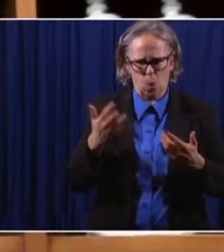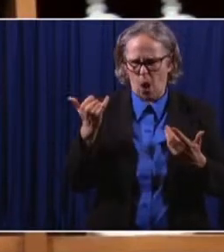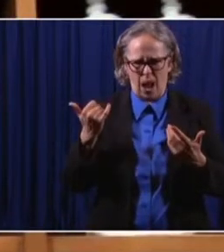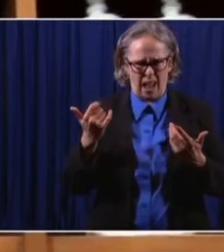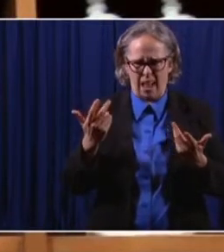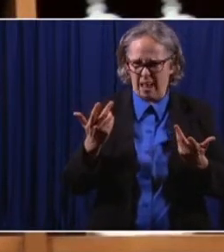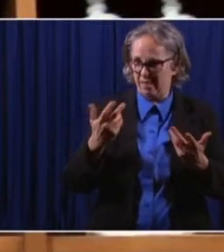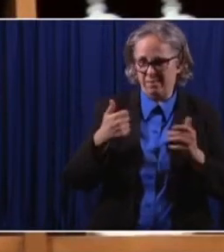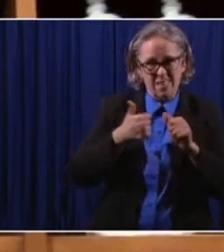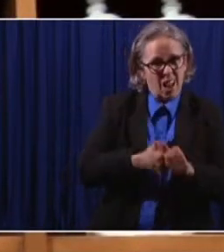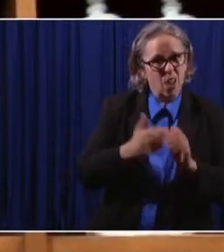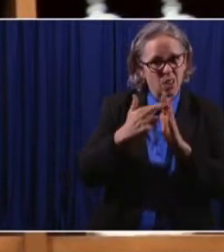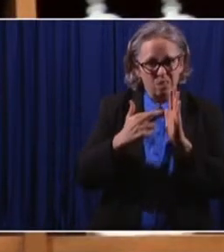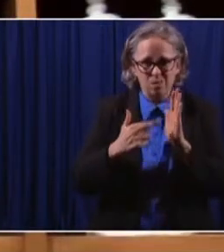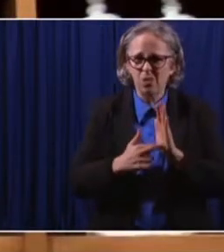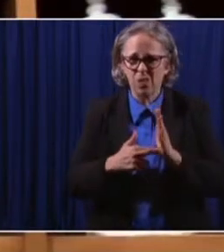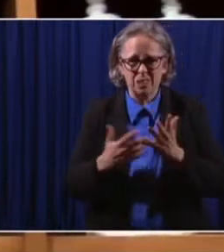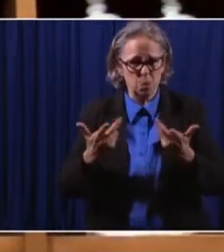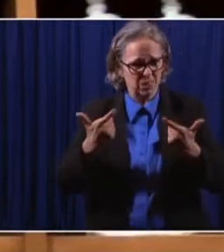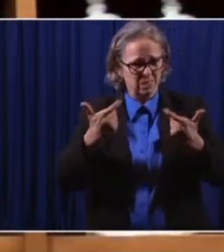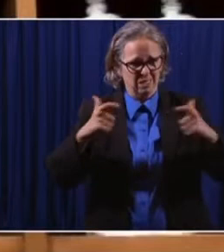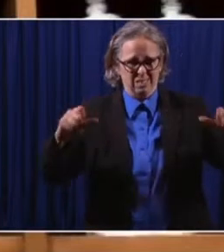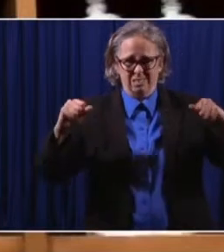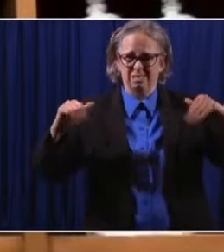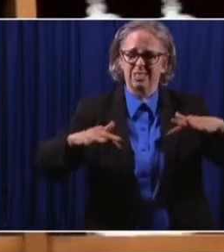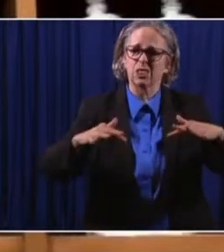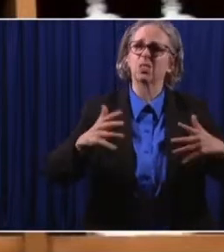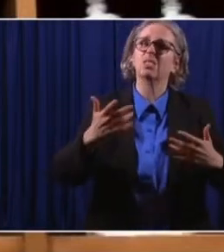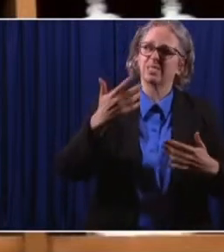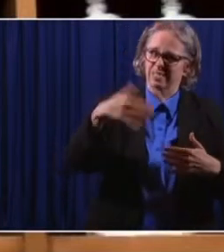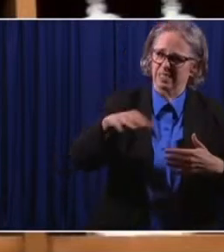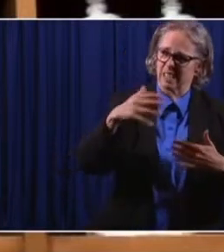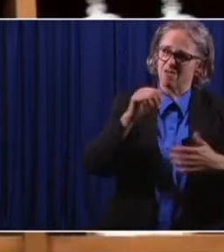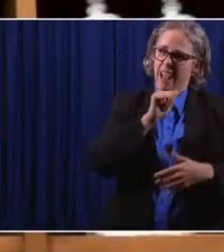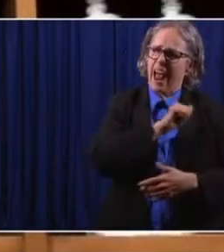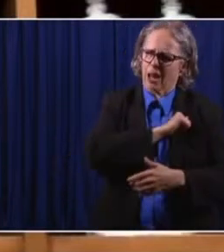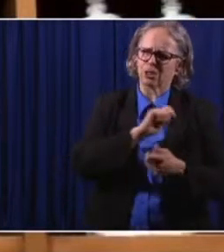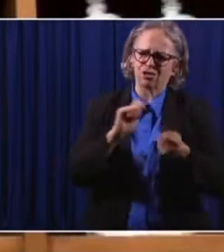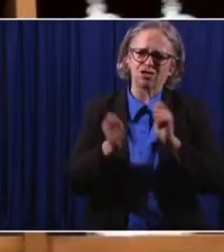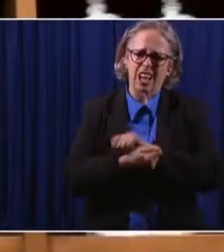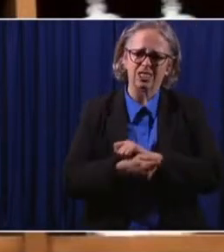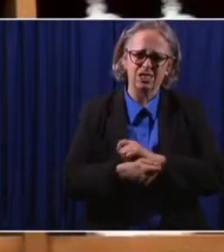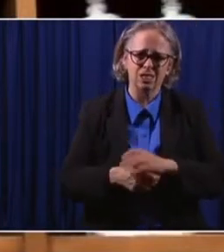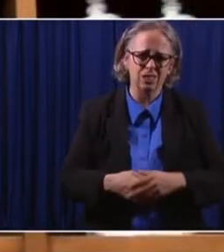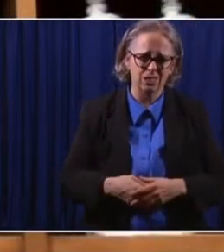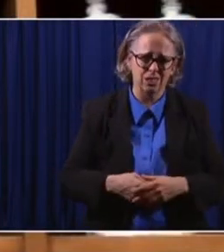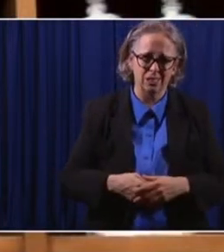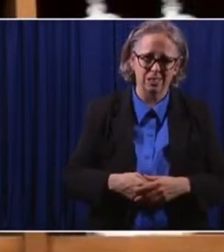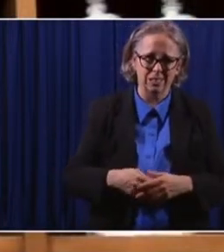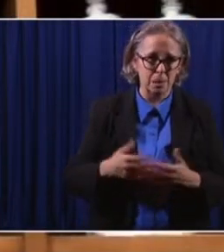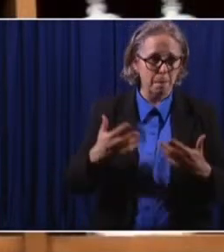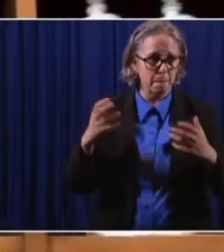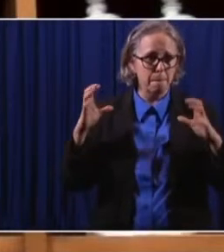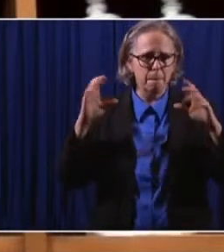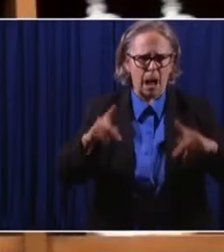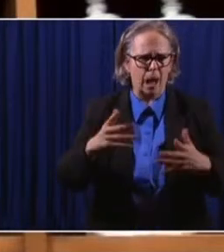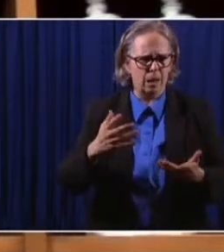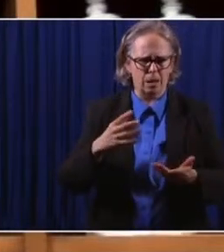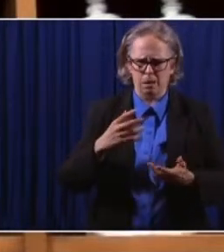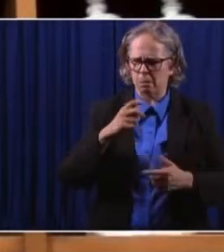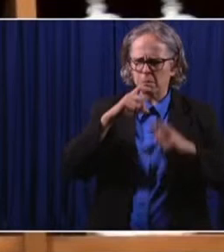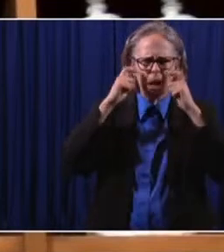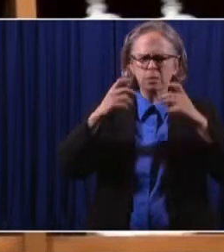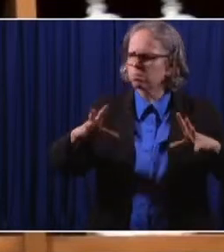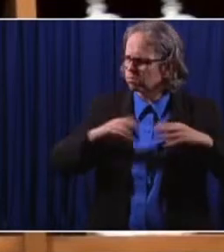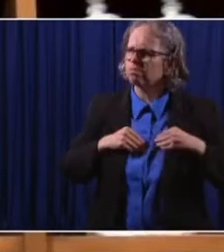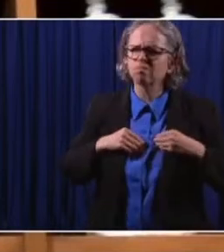guidelines. And I think an attitude has definitely changed. I think coming back to campus, there was an understanding that, mask wearing is a thing and that we need to have